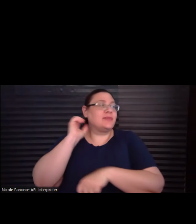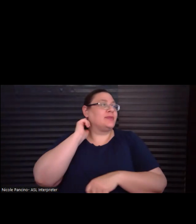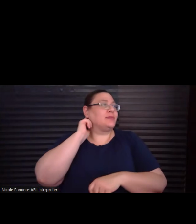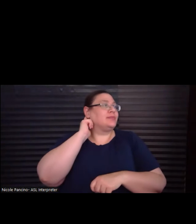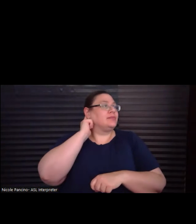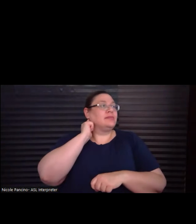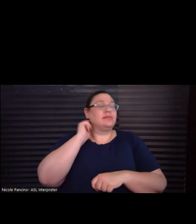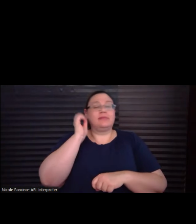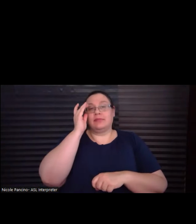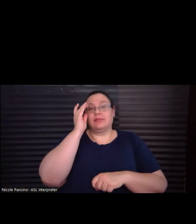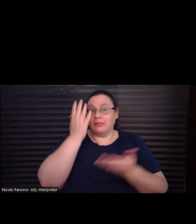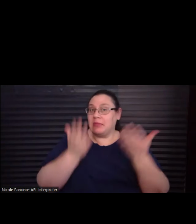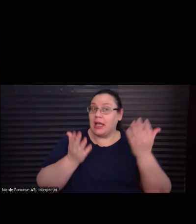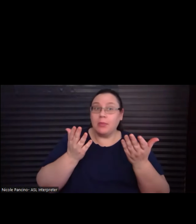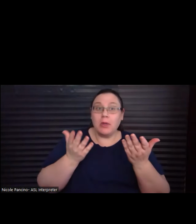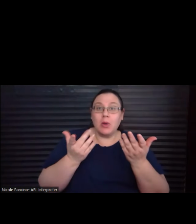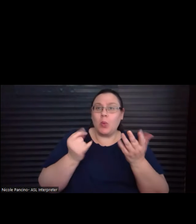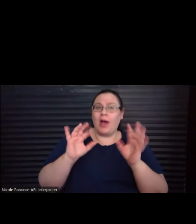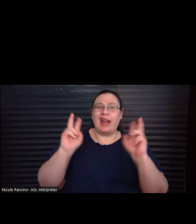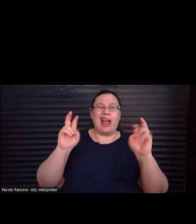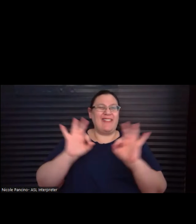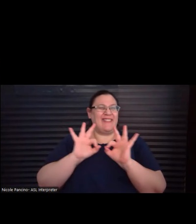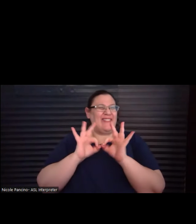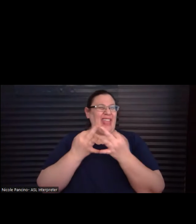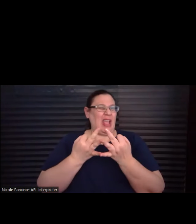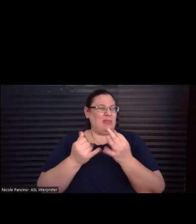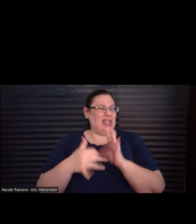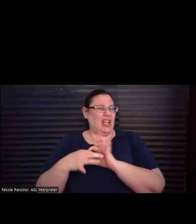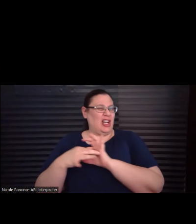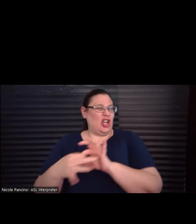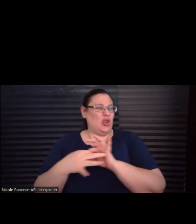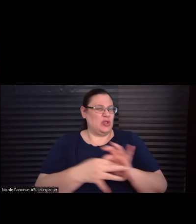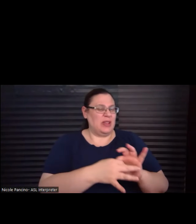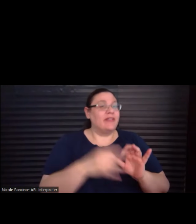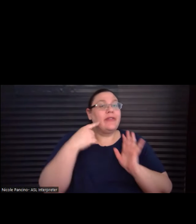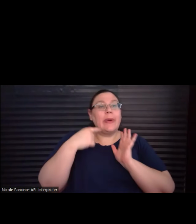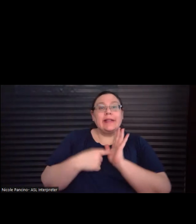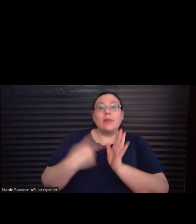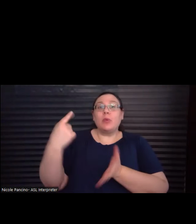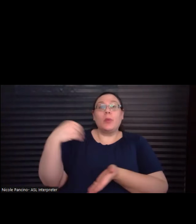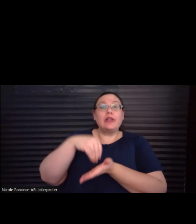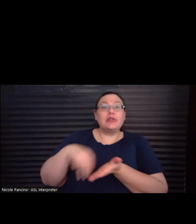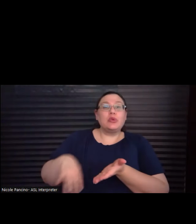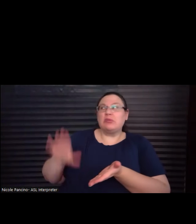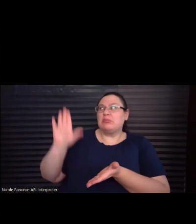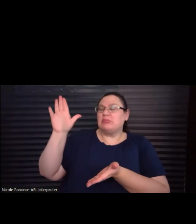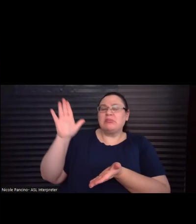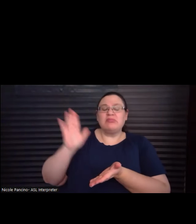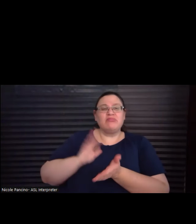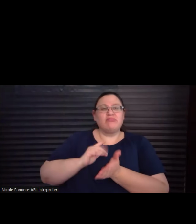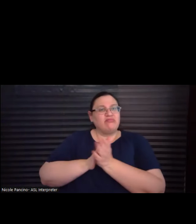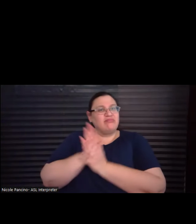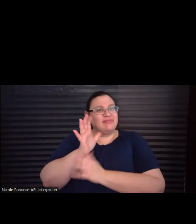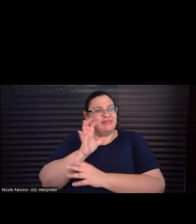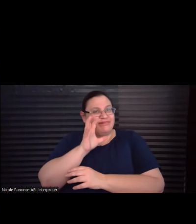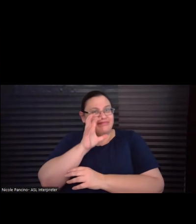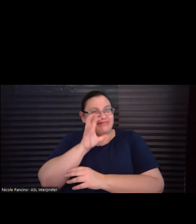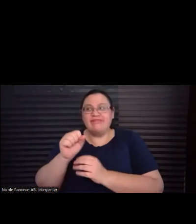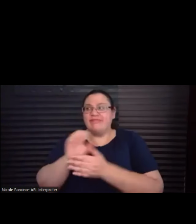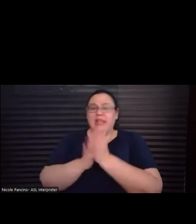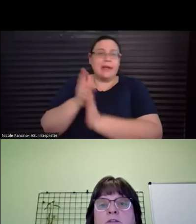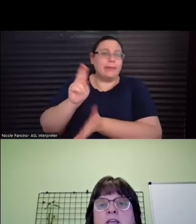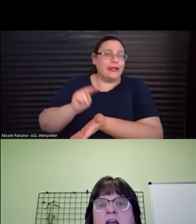what family do they all go with. So you might have a student that says, I'm very interested in becoming a